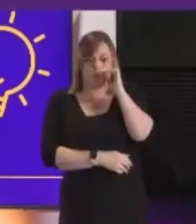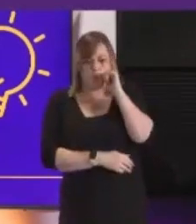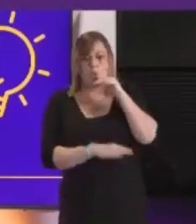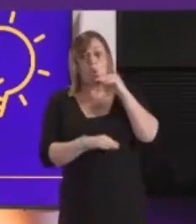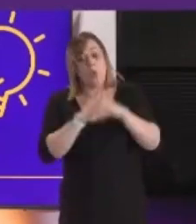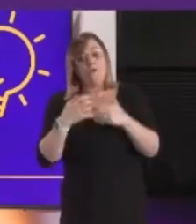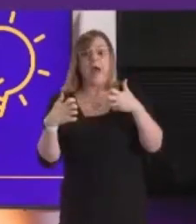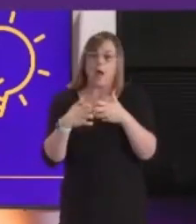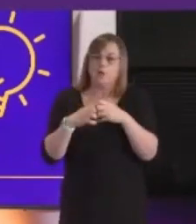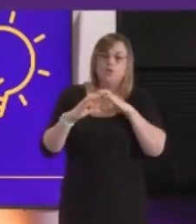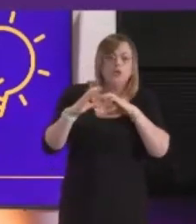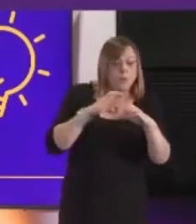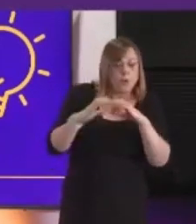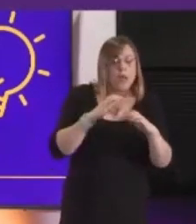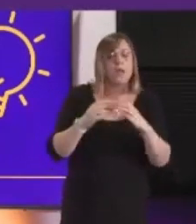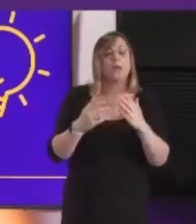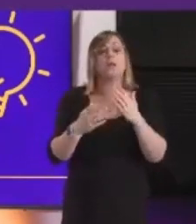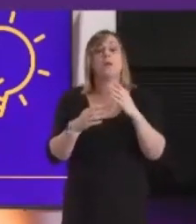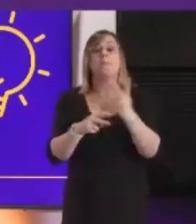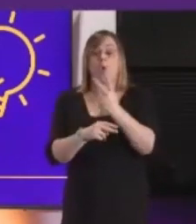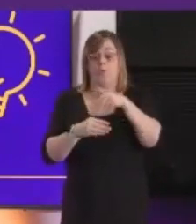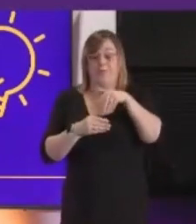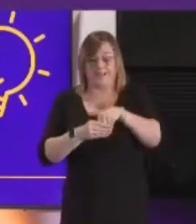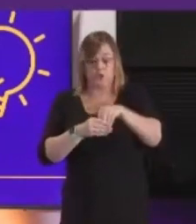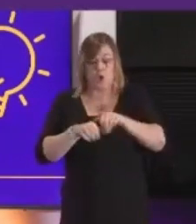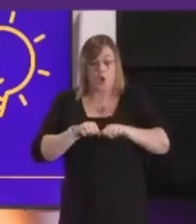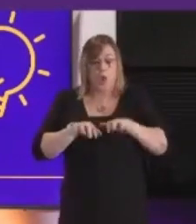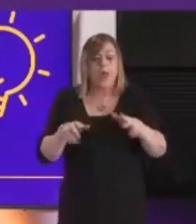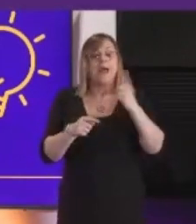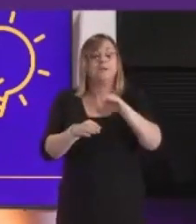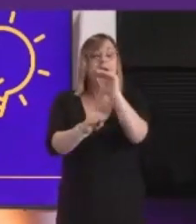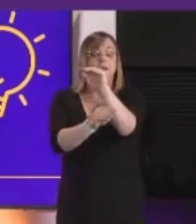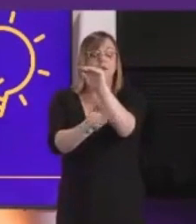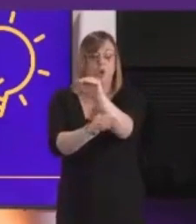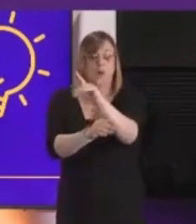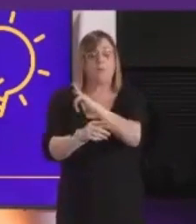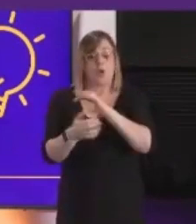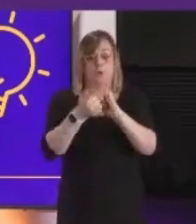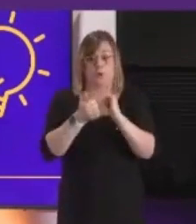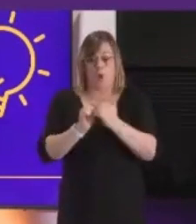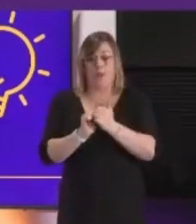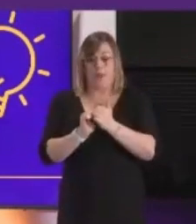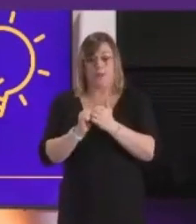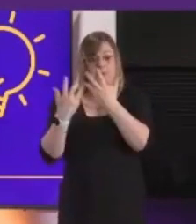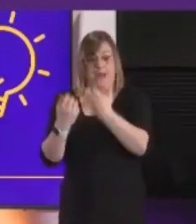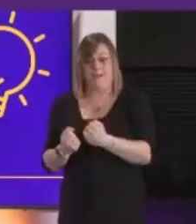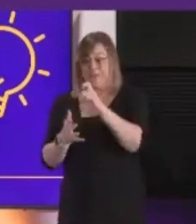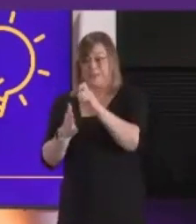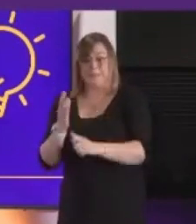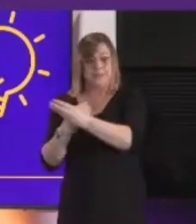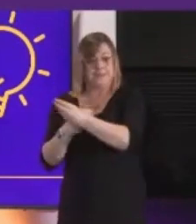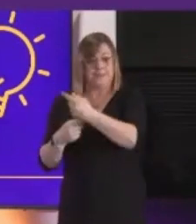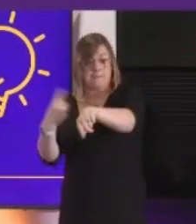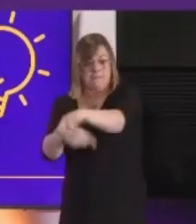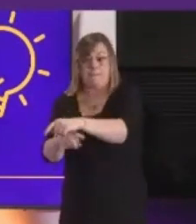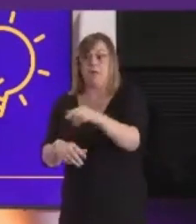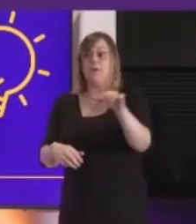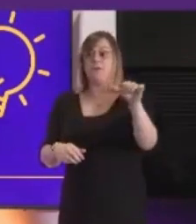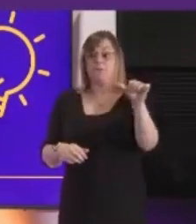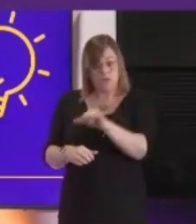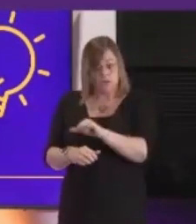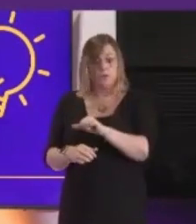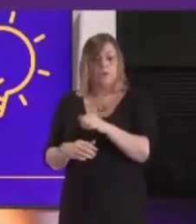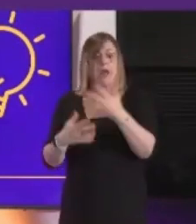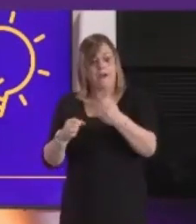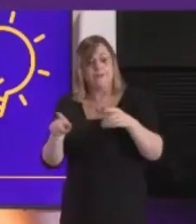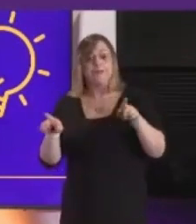how we communicate, both externally and internally, because colleagues matter too. There are colleagues with disabilities. They deserve just as